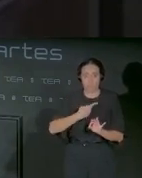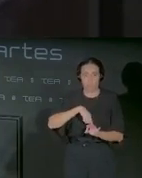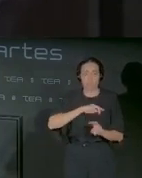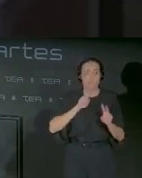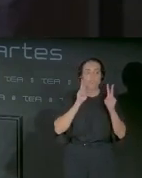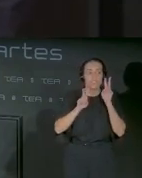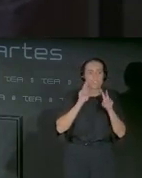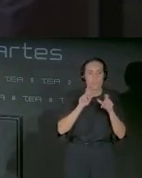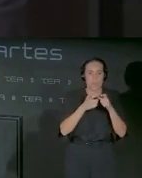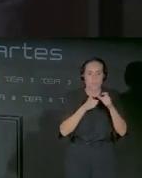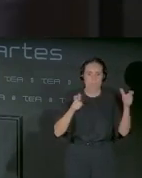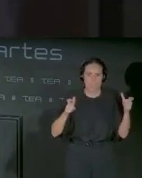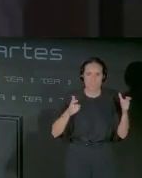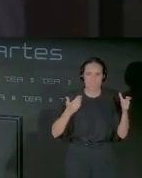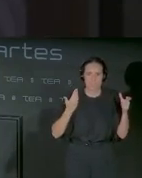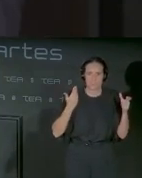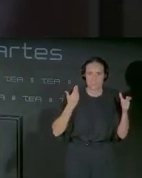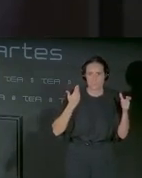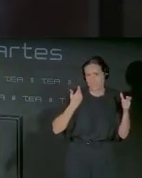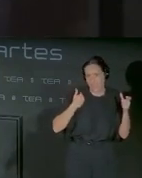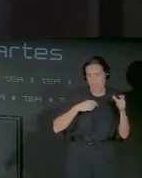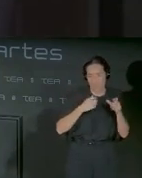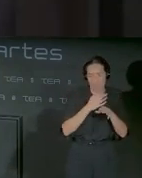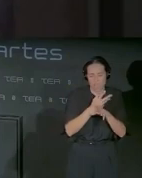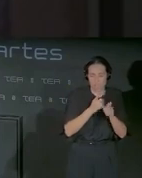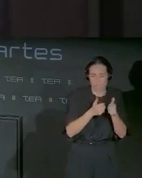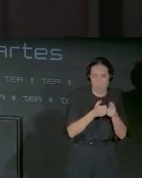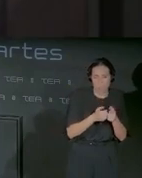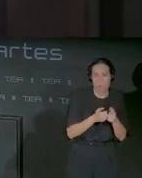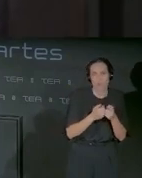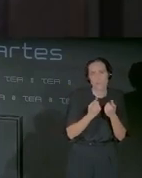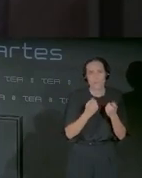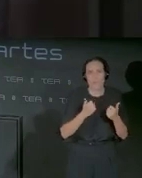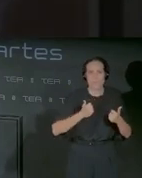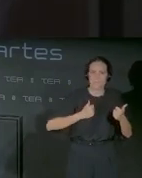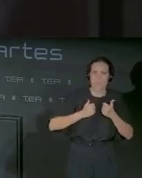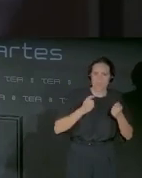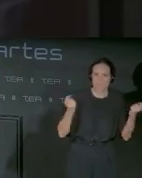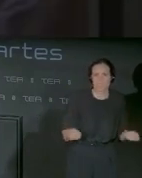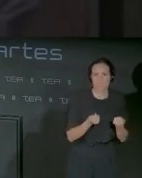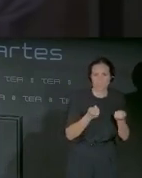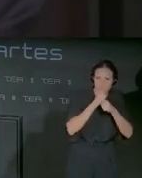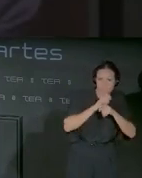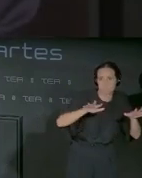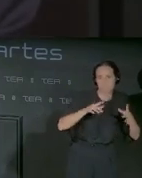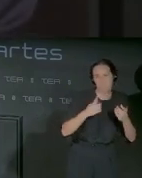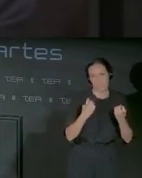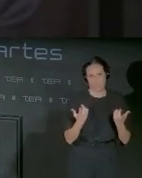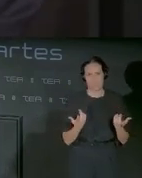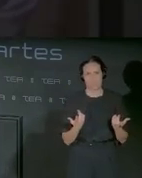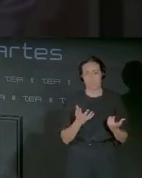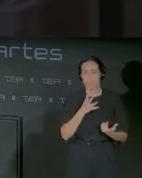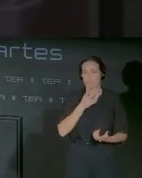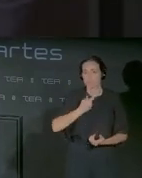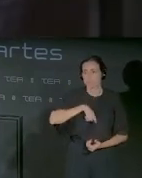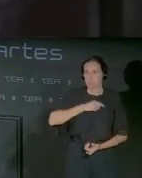think that we are very good in bureaucracy and very good in setting up a lot of instruments, but we lack a lot